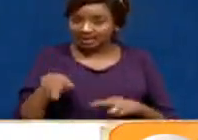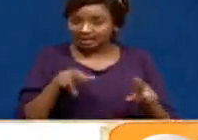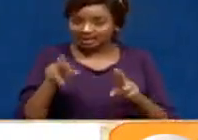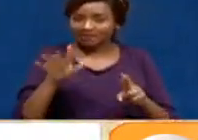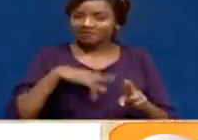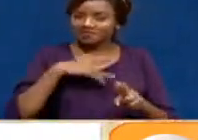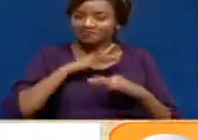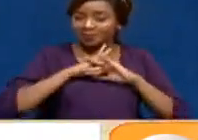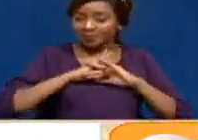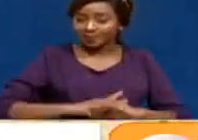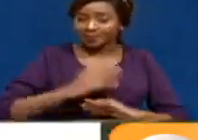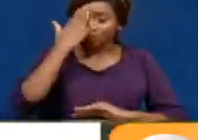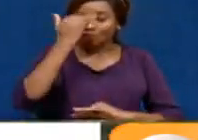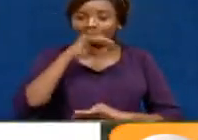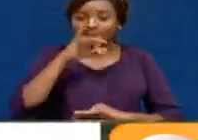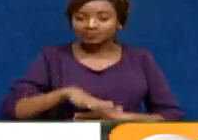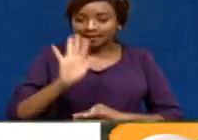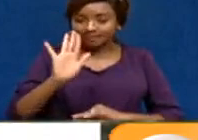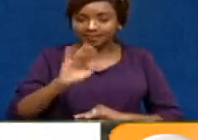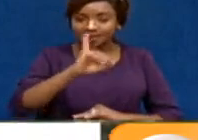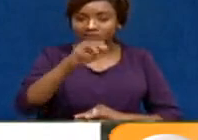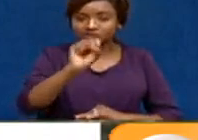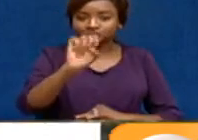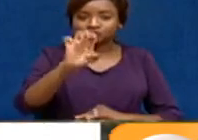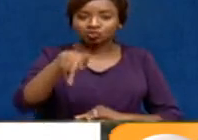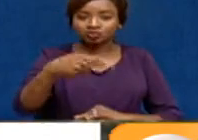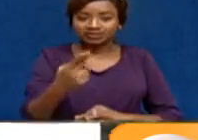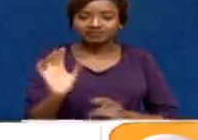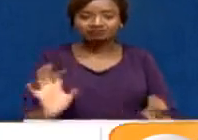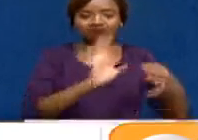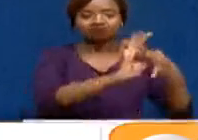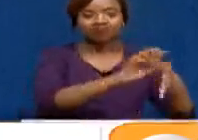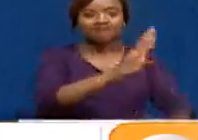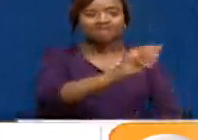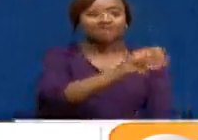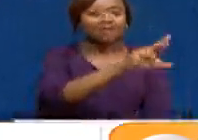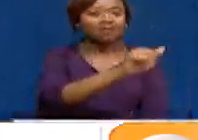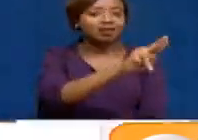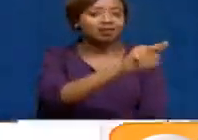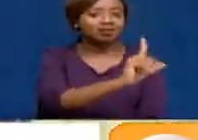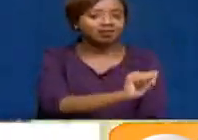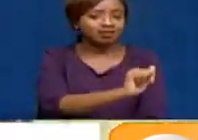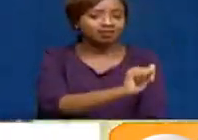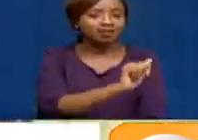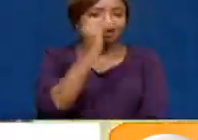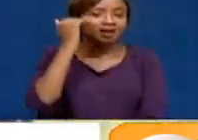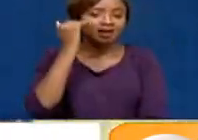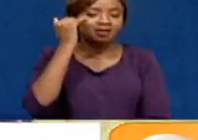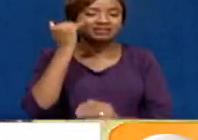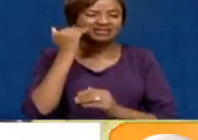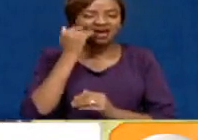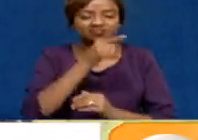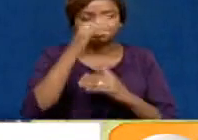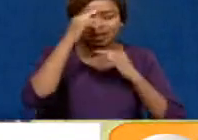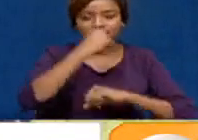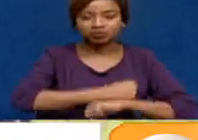of relief after her son, Joseph Smith, got admitted to the prestigious Maranda High School. Na siku anaweza